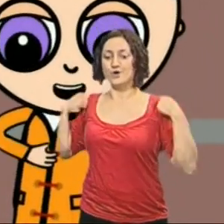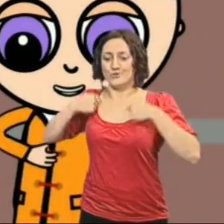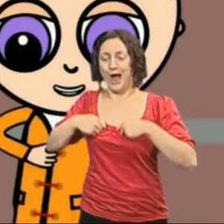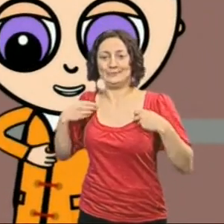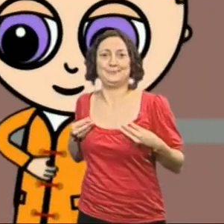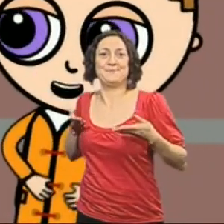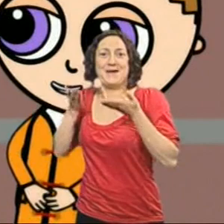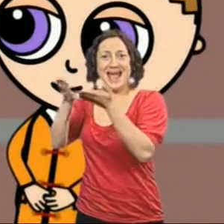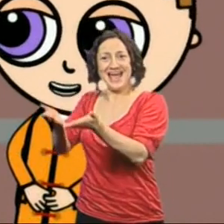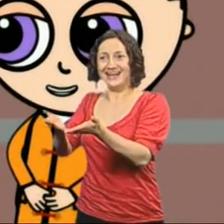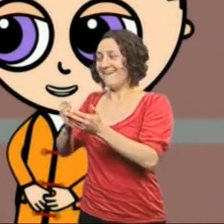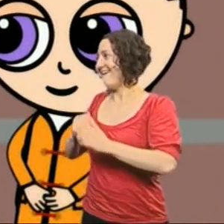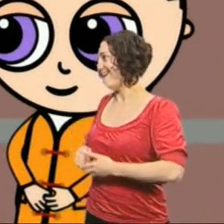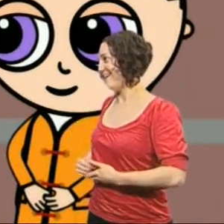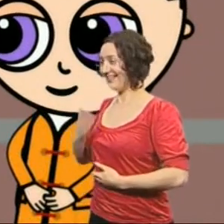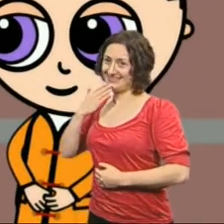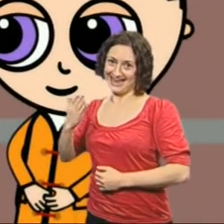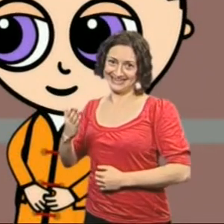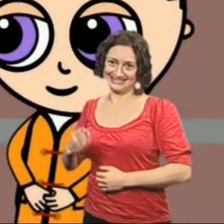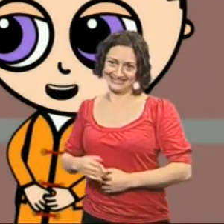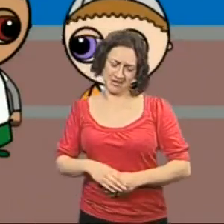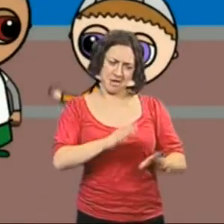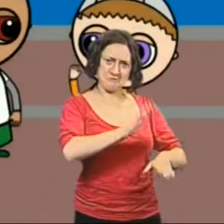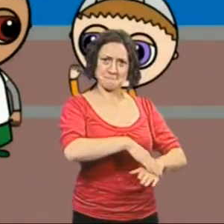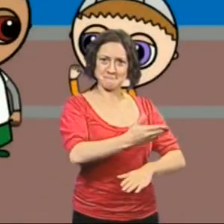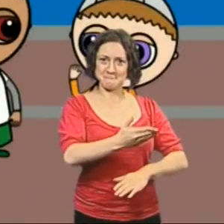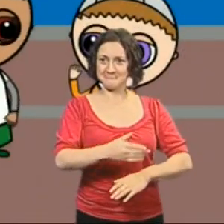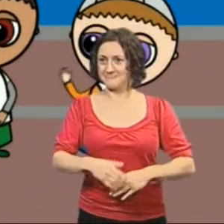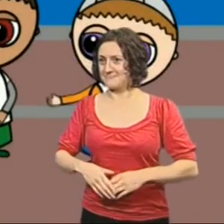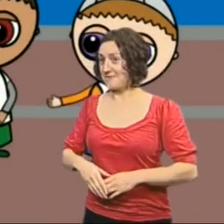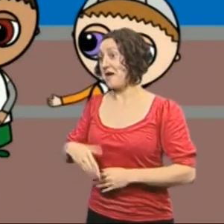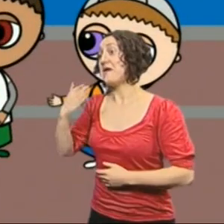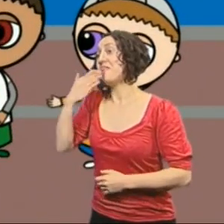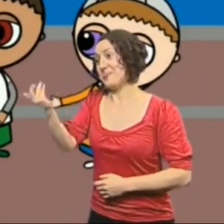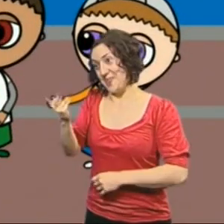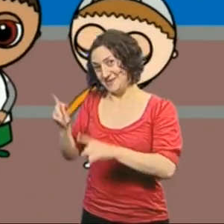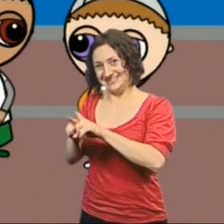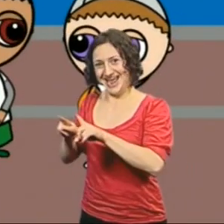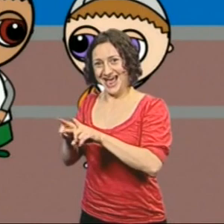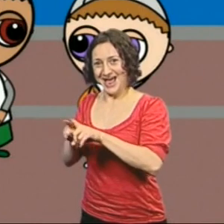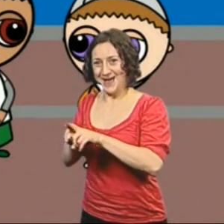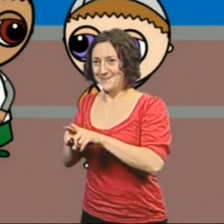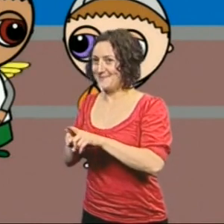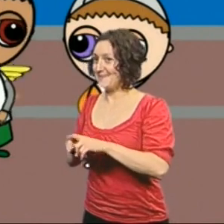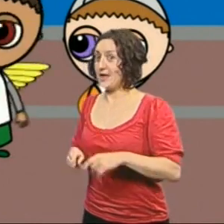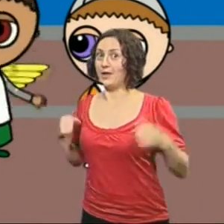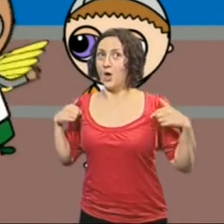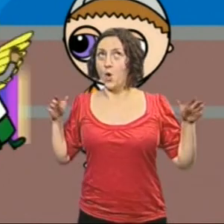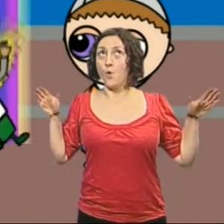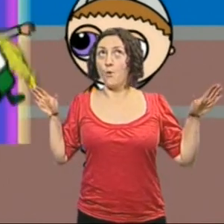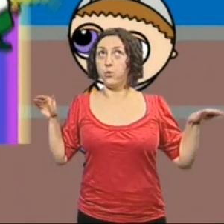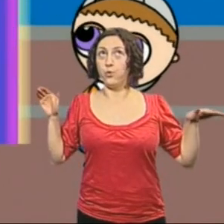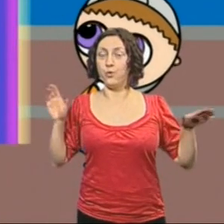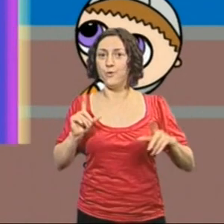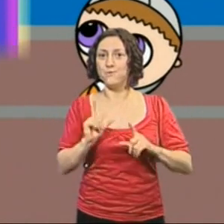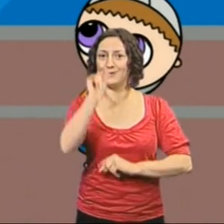his coat back. Thanks, Mick. No problem. Thanks to you too, Bindi and Virgil. Now I must fly.